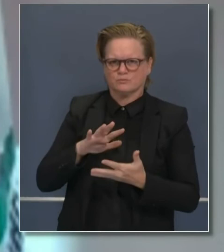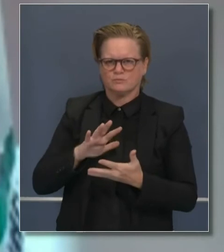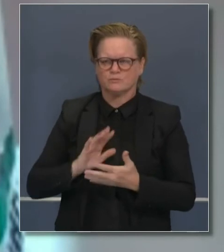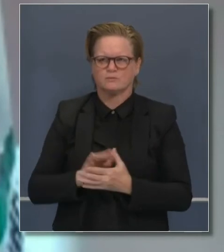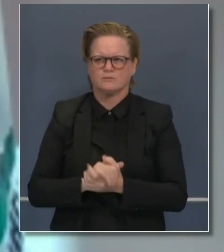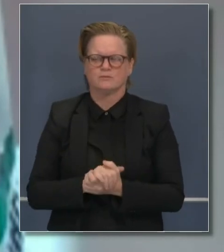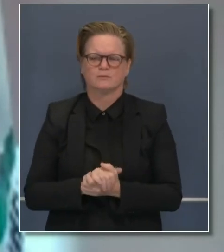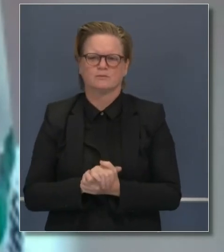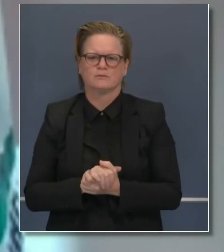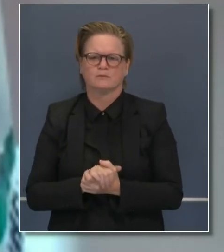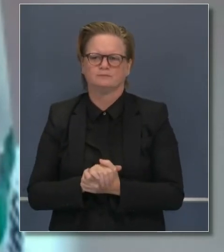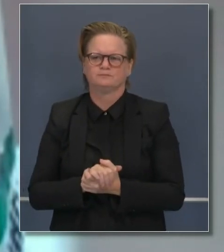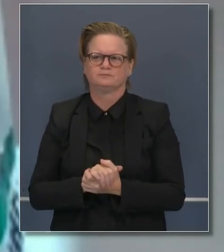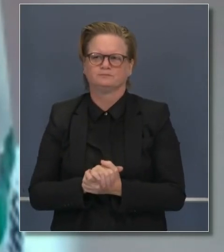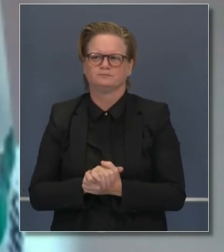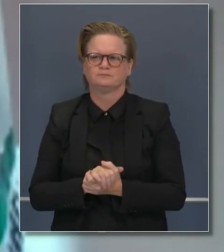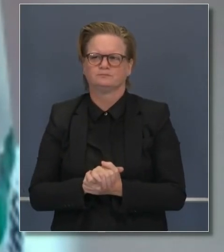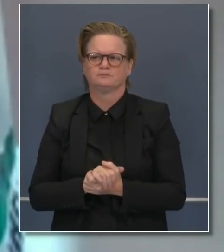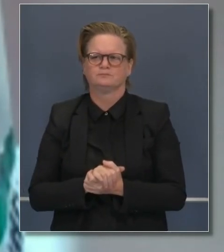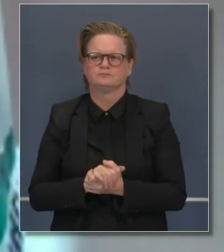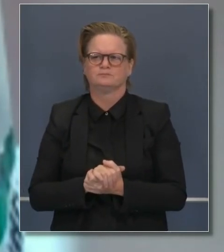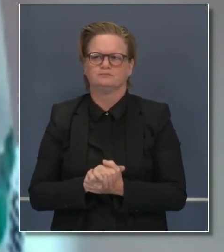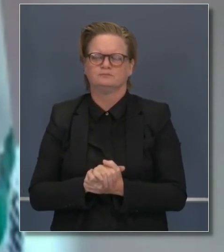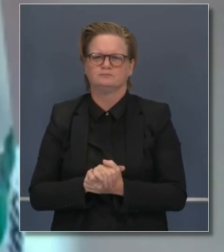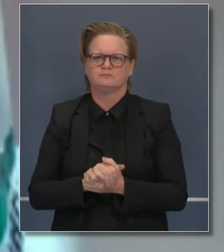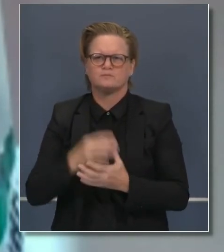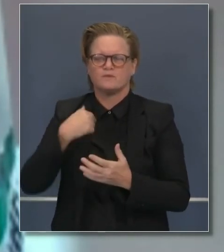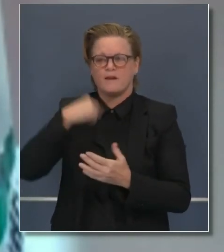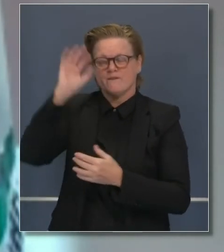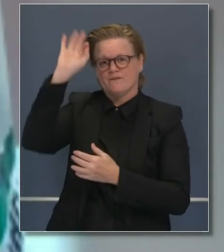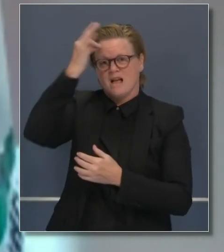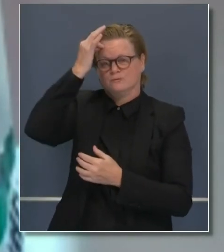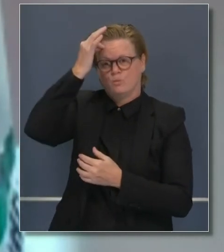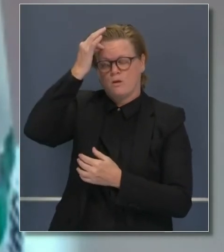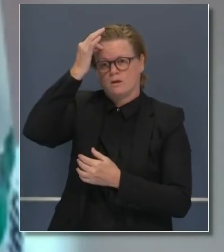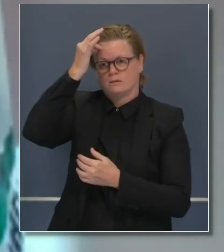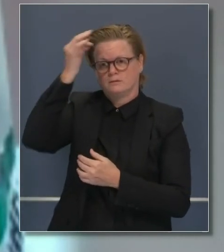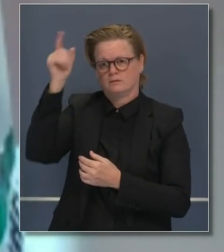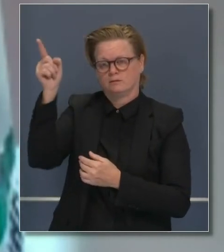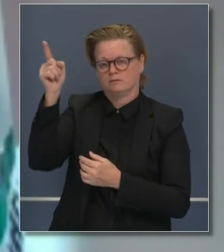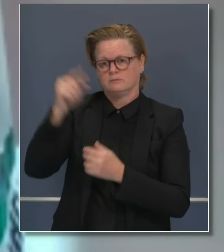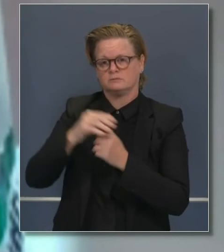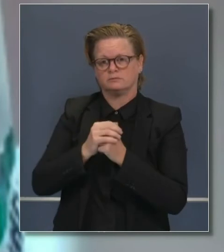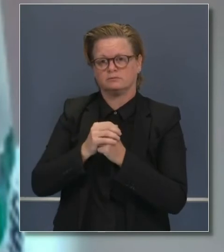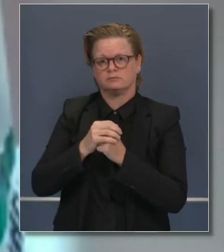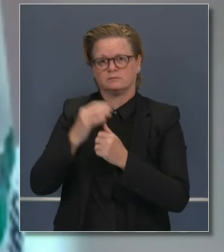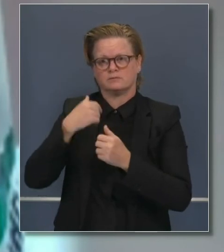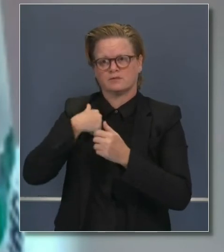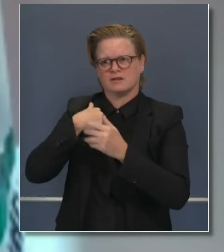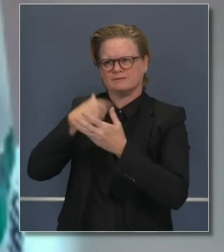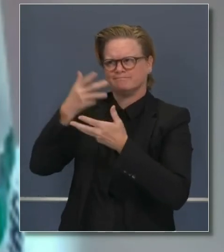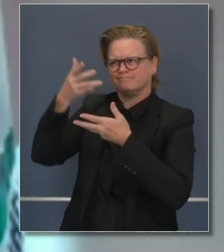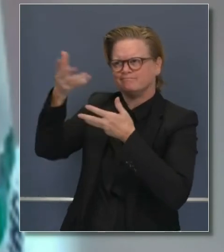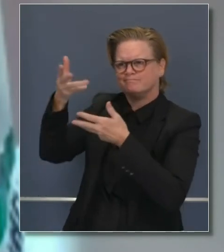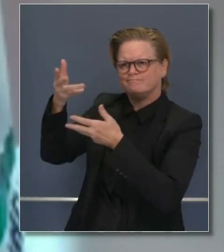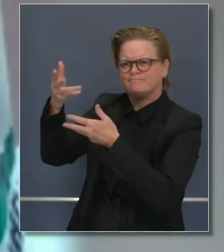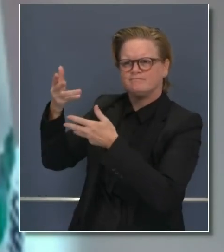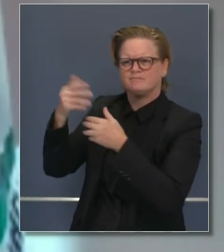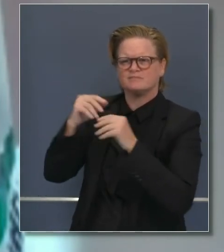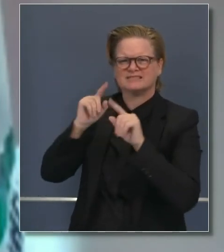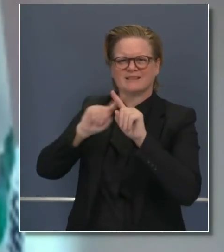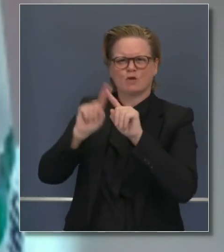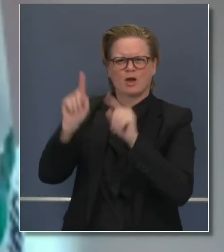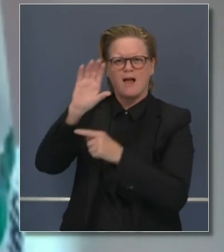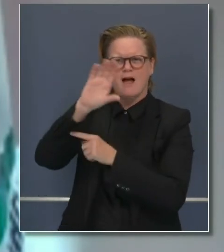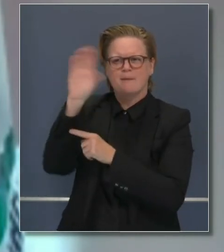at the federal government, working with the various manufacturers to ensure that we get all the vaccine as soon as it's available, whether